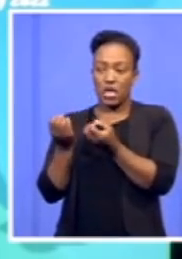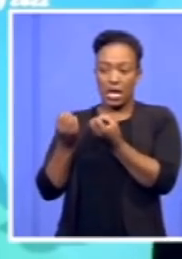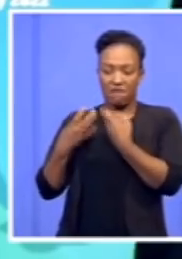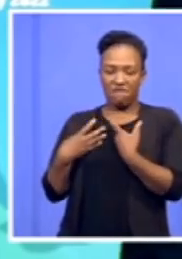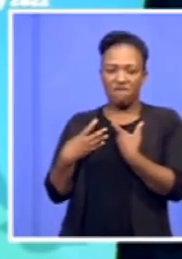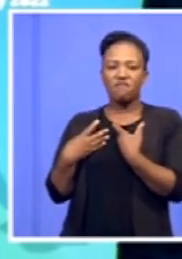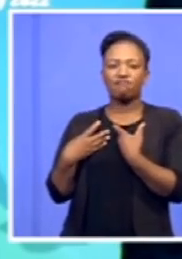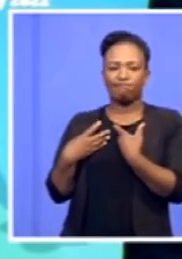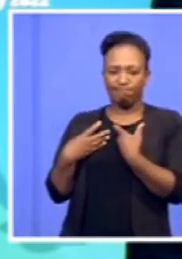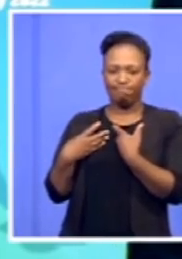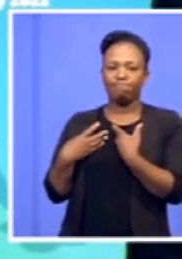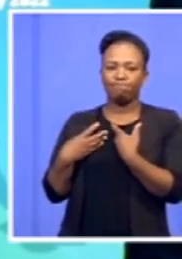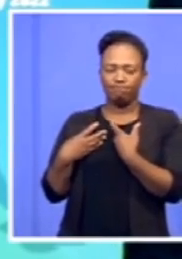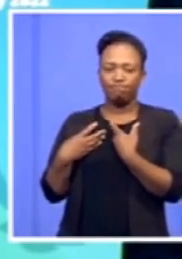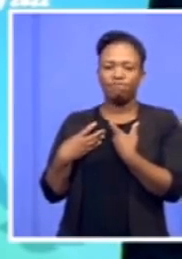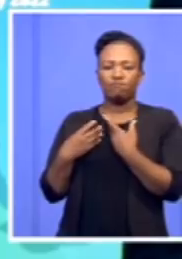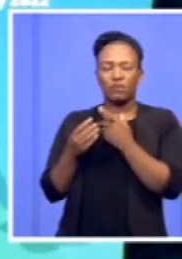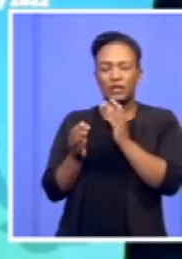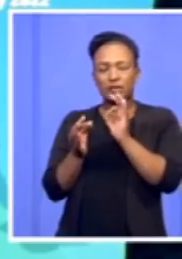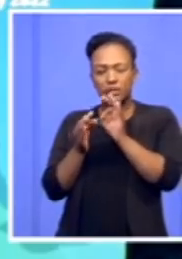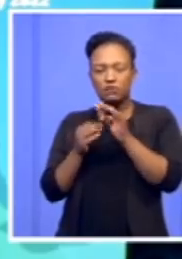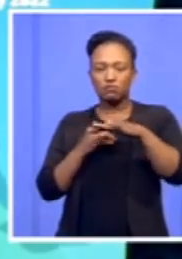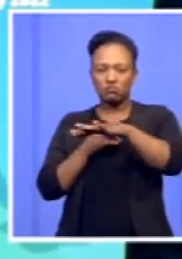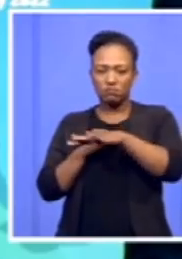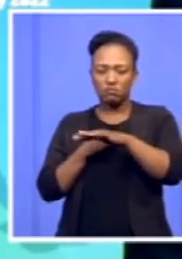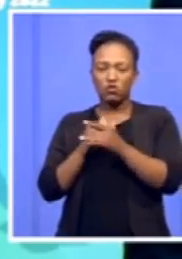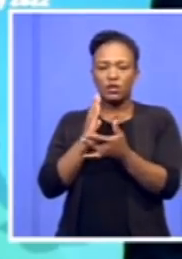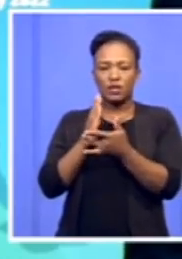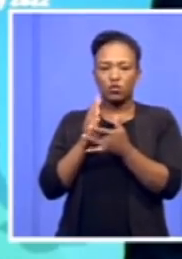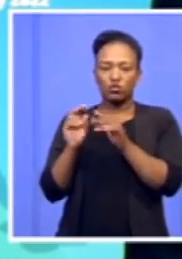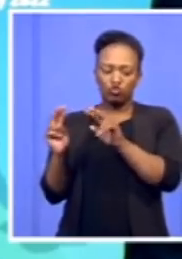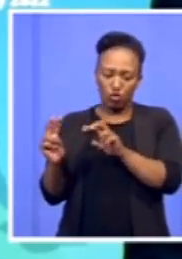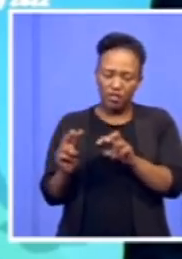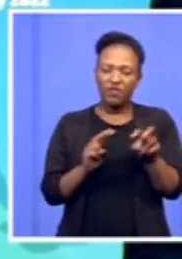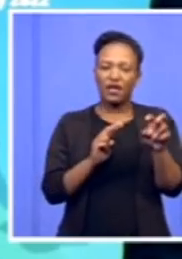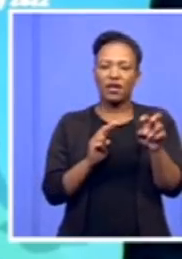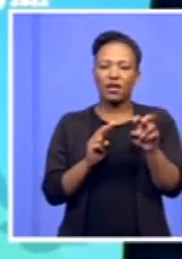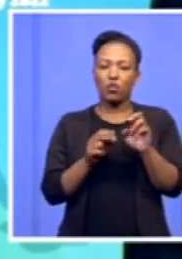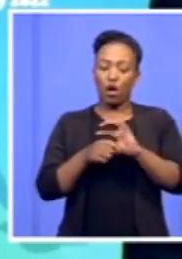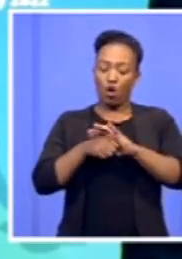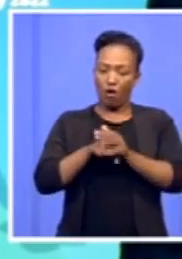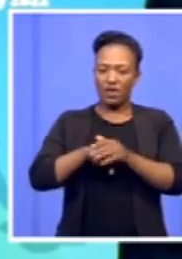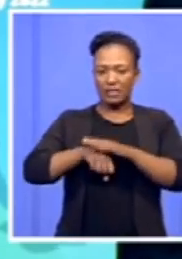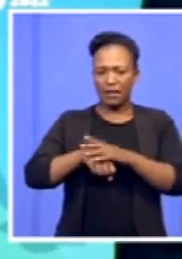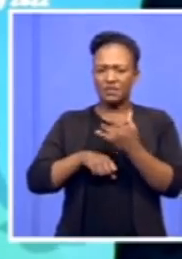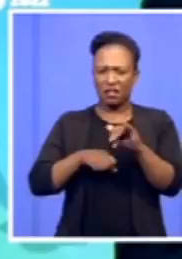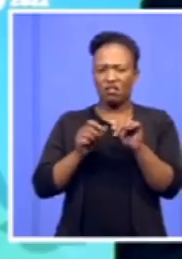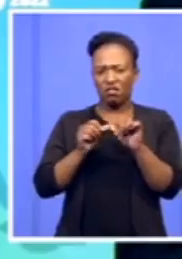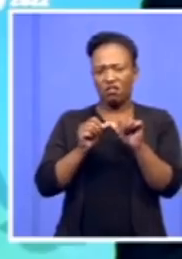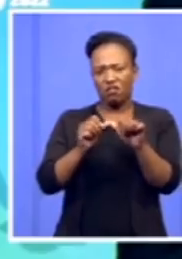really of technology transfer during a pandemic which is of course still ongoing. I'd also like to thank